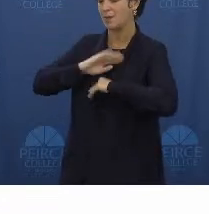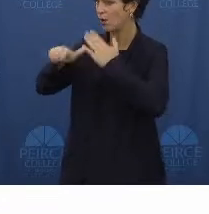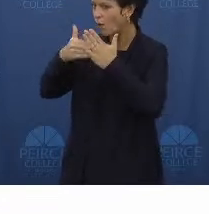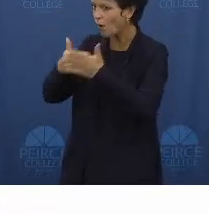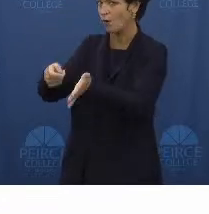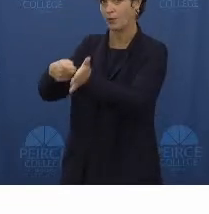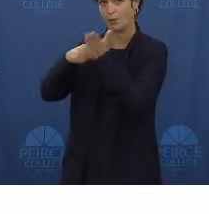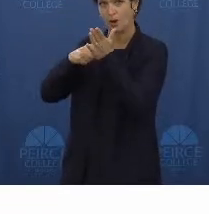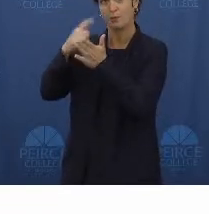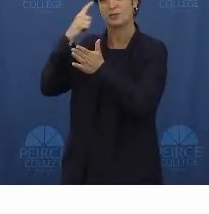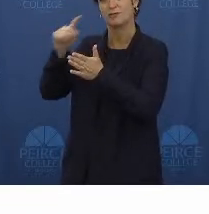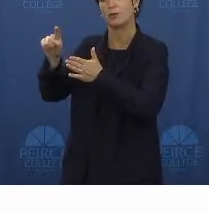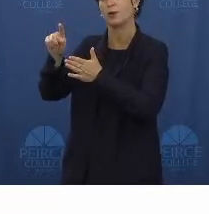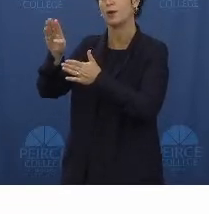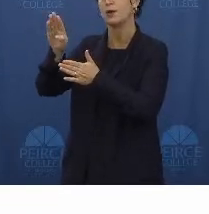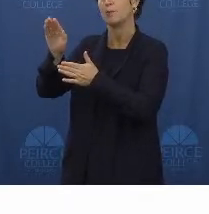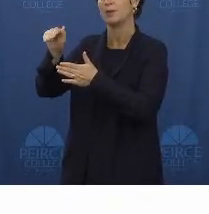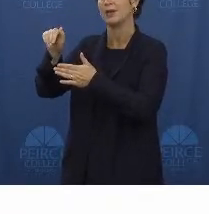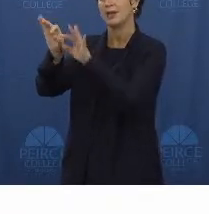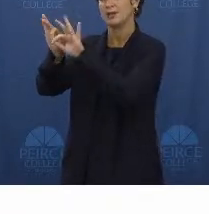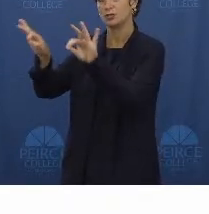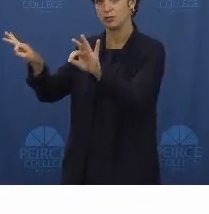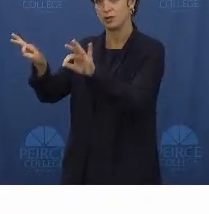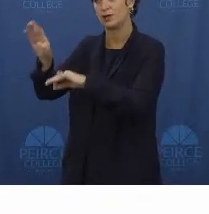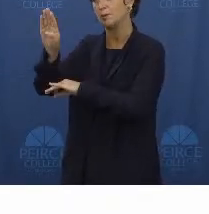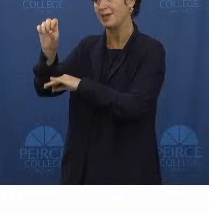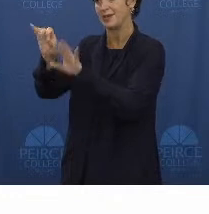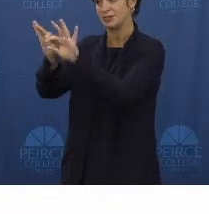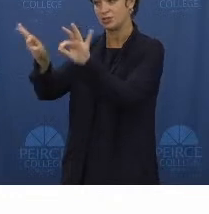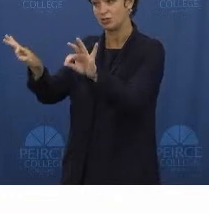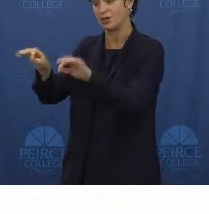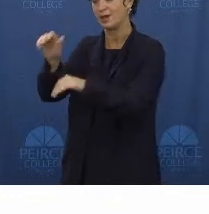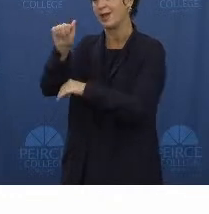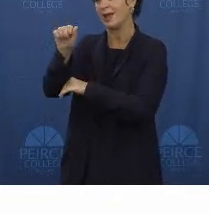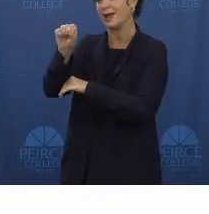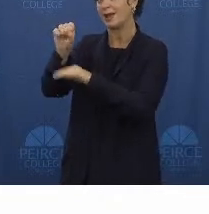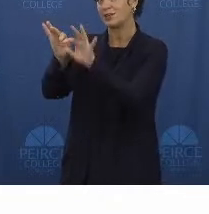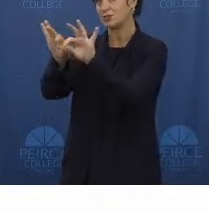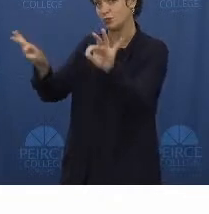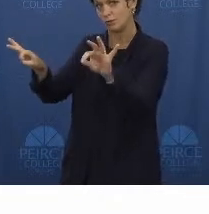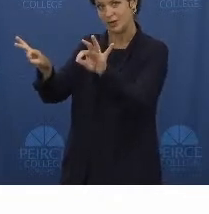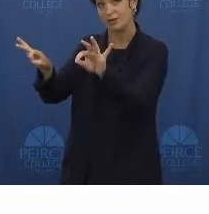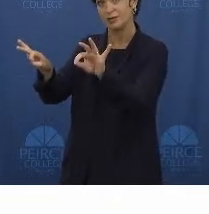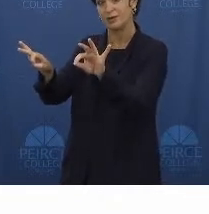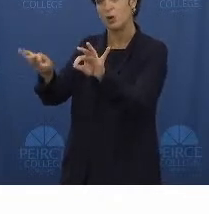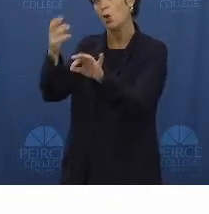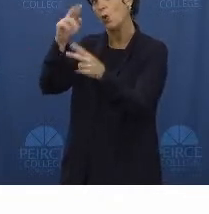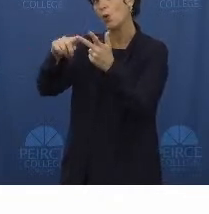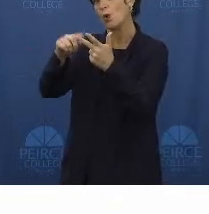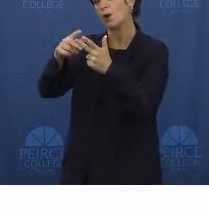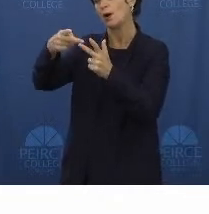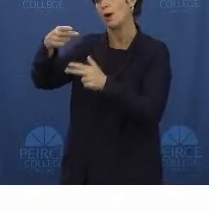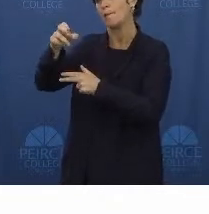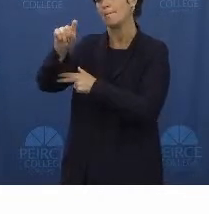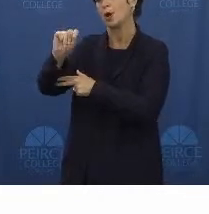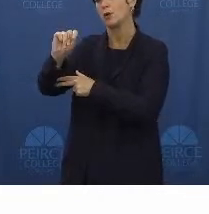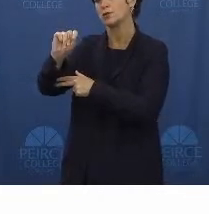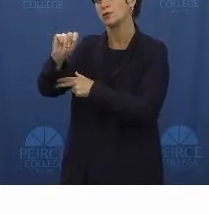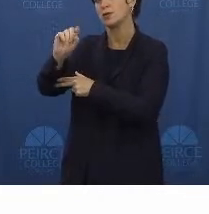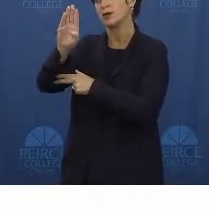the requirements for the Bachelor of Science degree, Associate in Science degree, or the